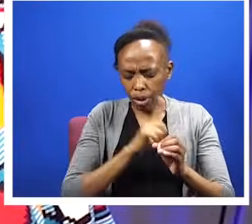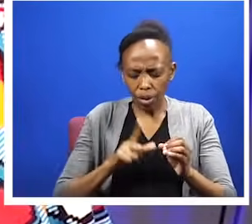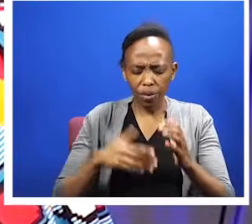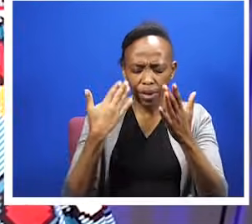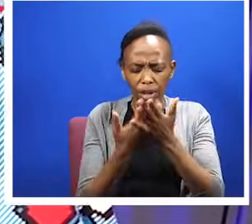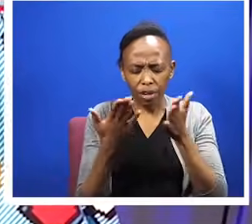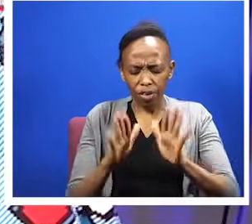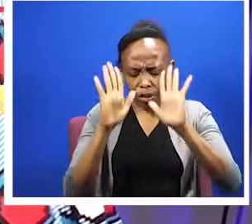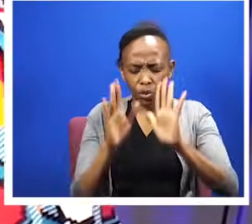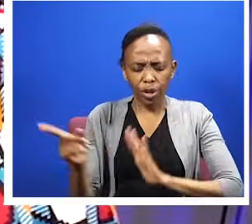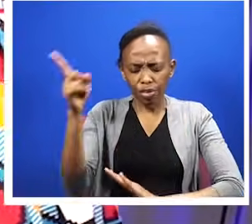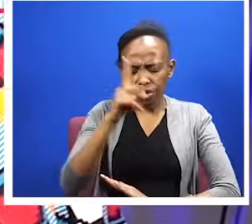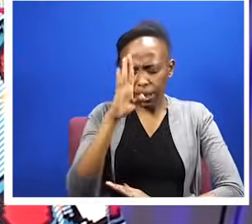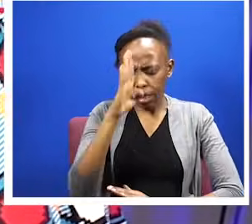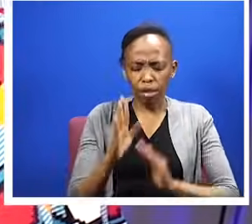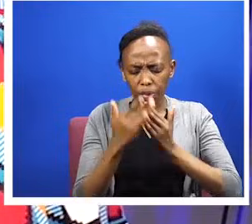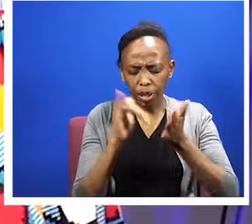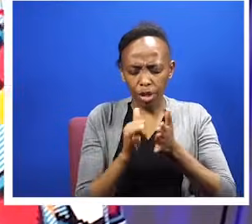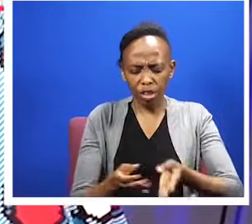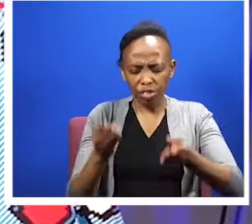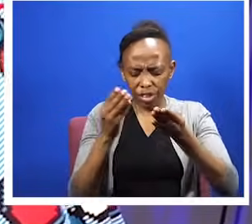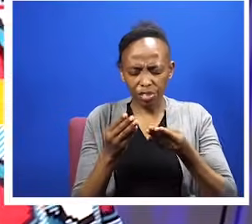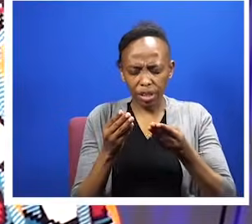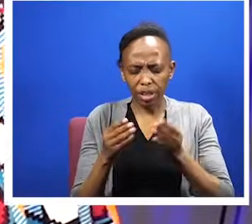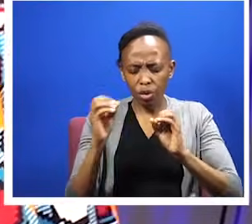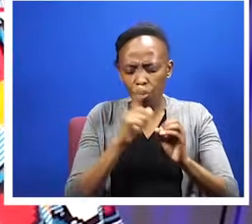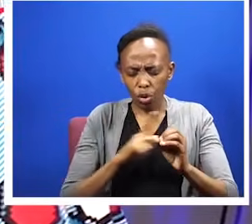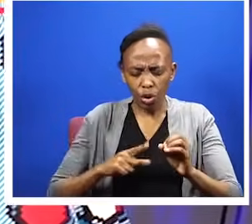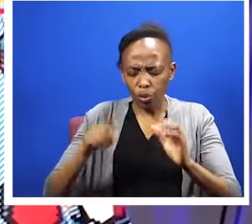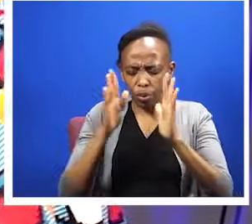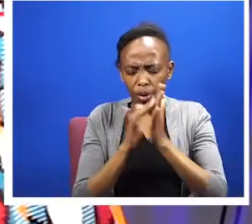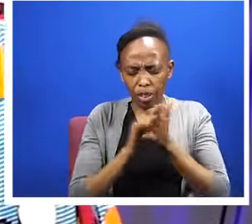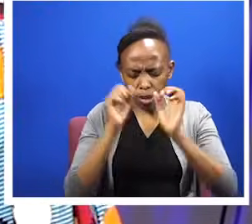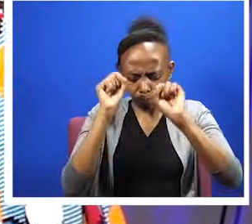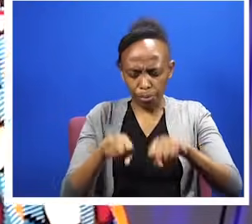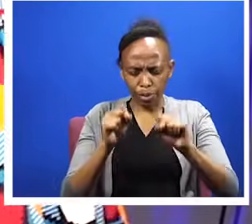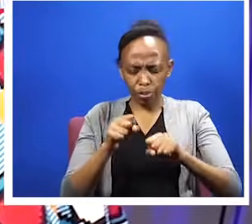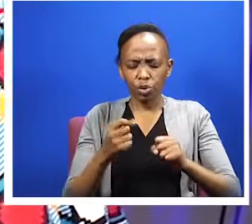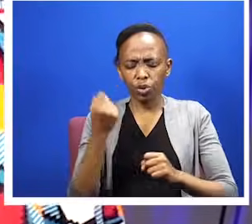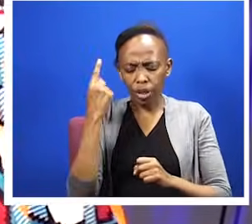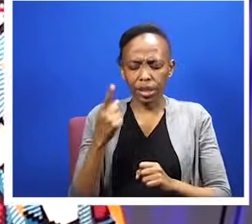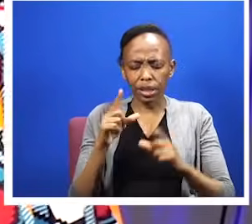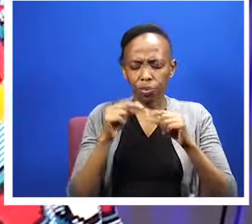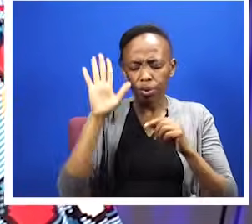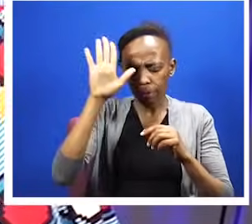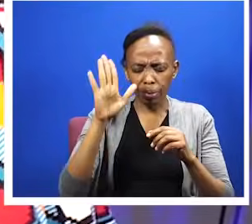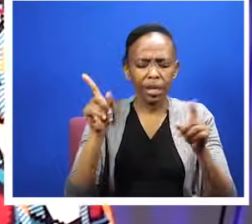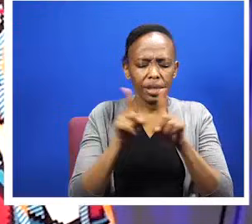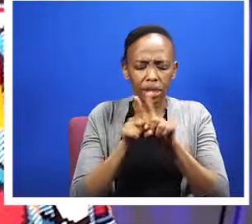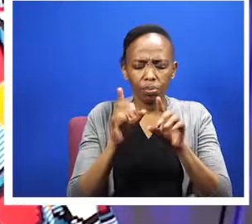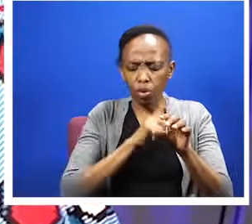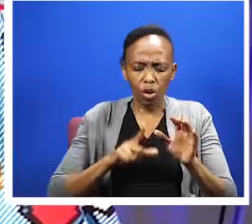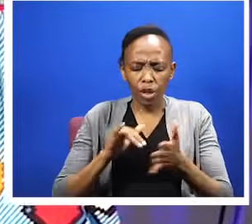thank you for this wonderful Sunday morning that you have given us. Oh Lord, we pray that you will be able to understand your word, and oh Lord, that